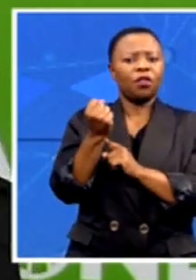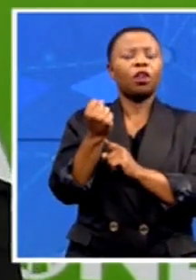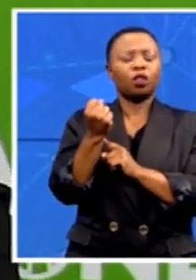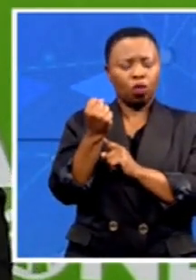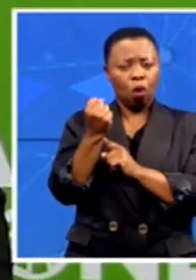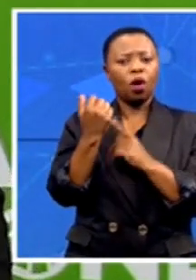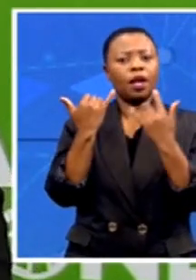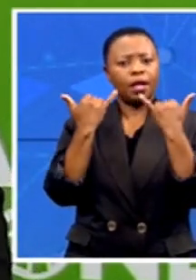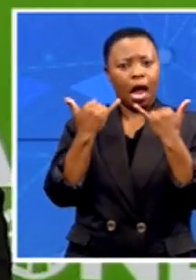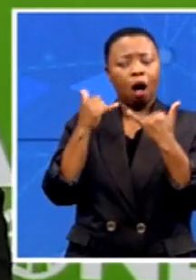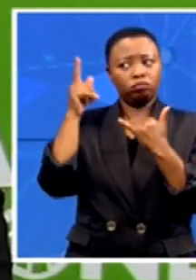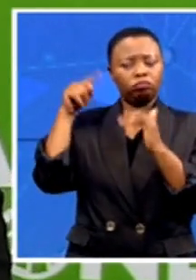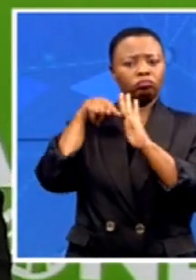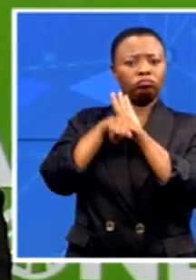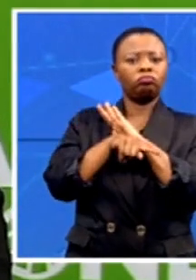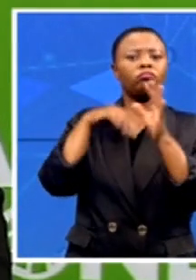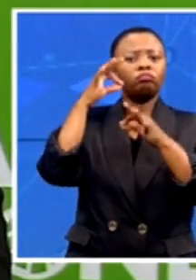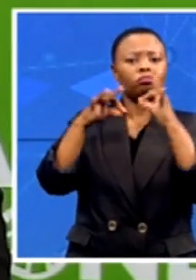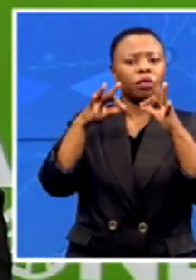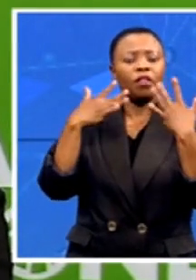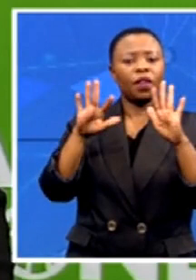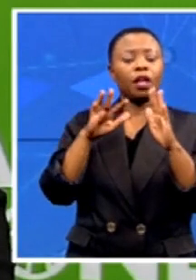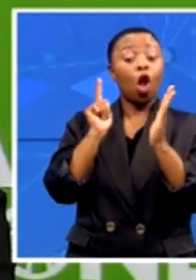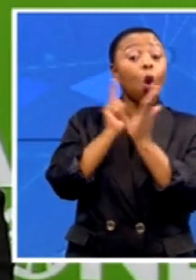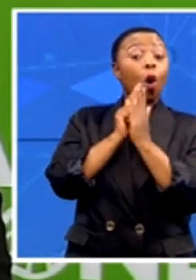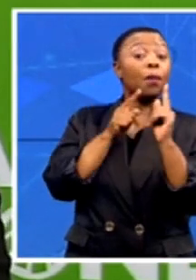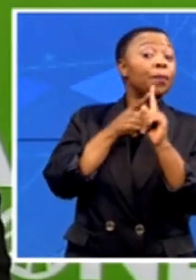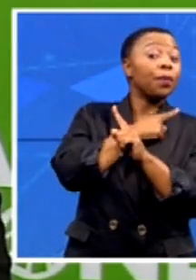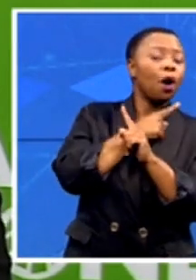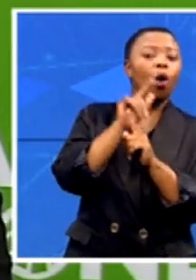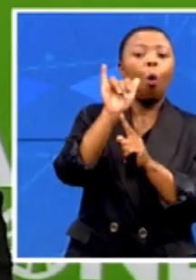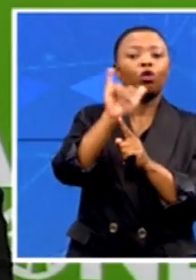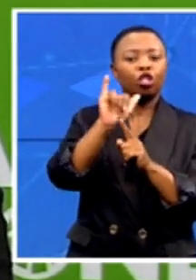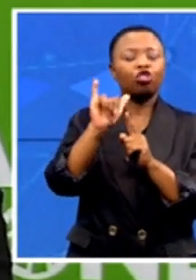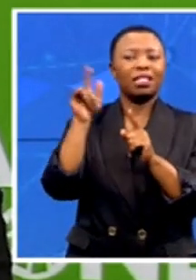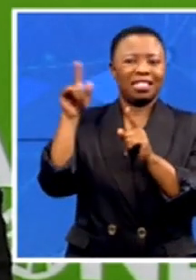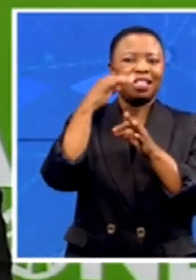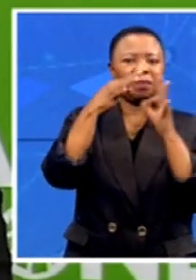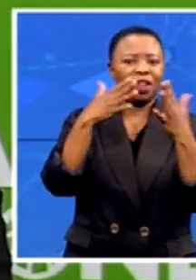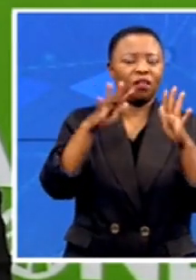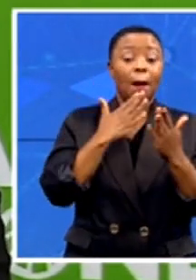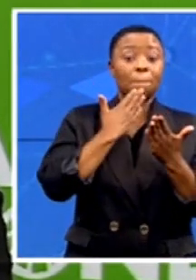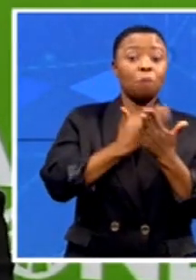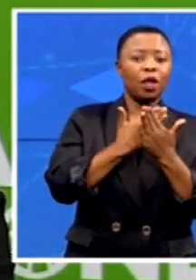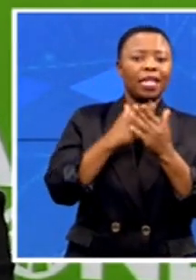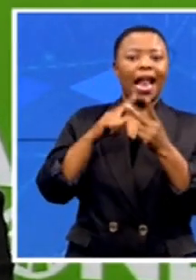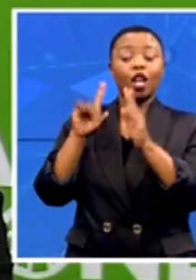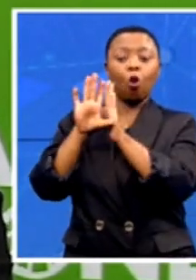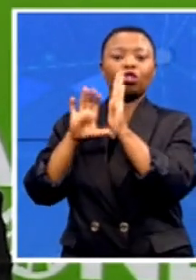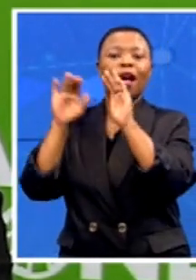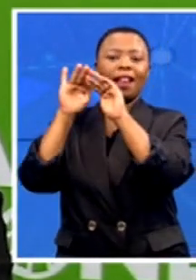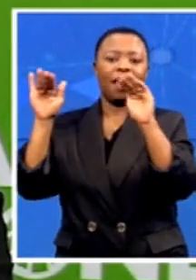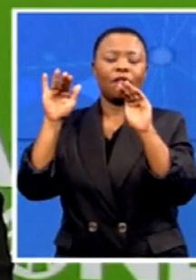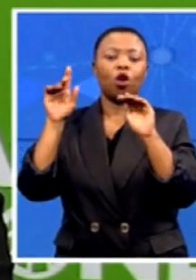what that violation is on a practical level and on a constitutional level. We further go on to say